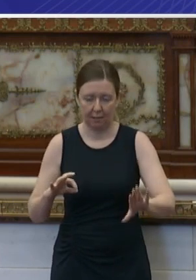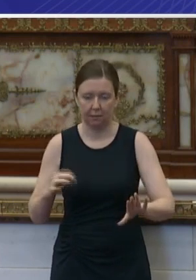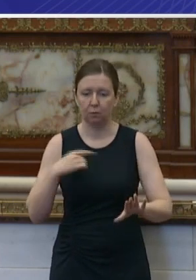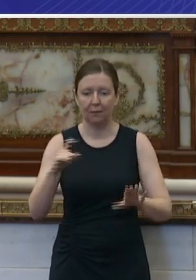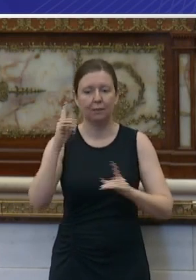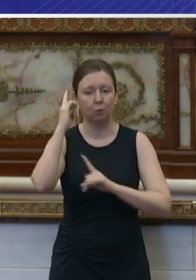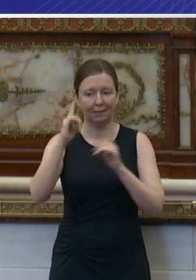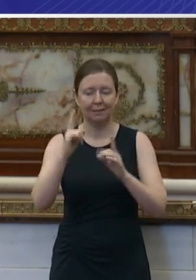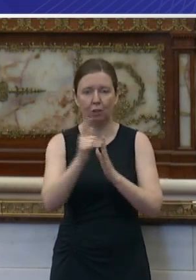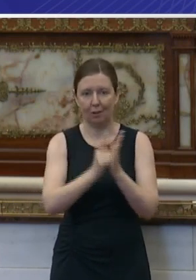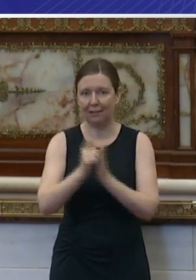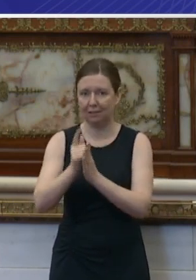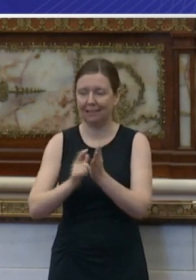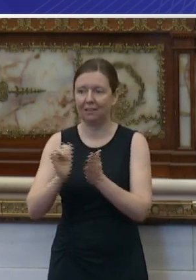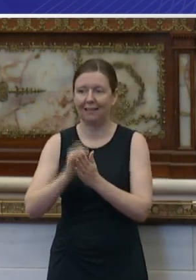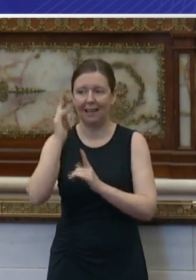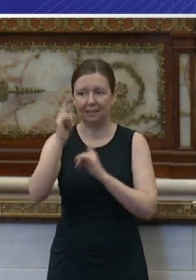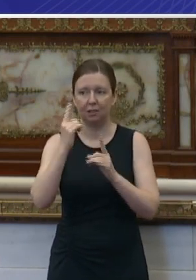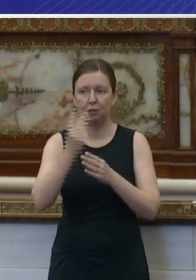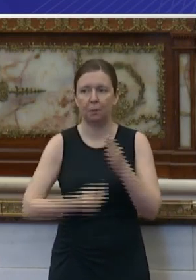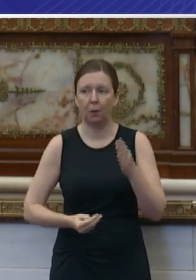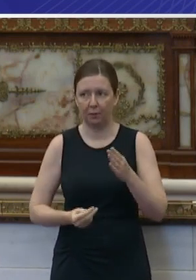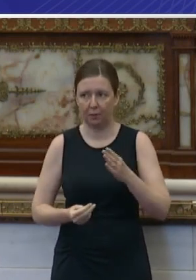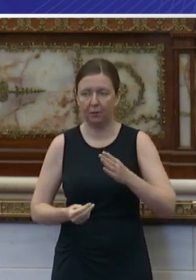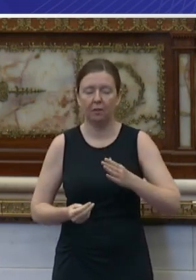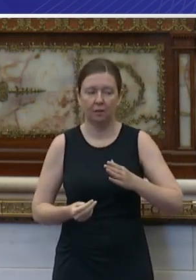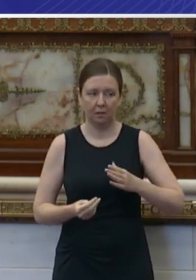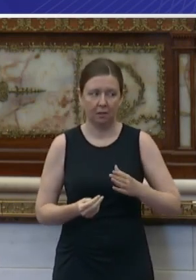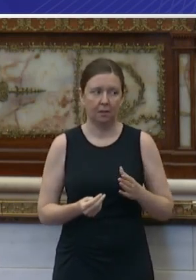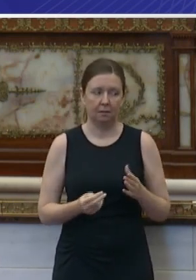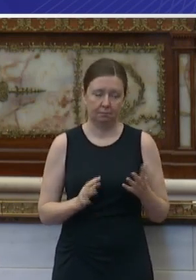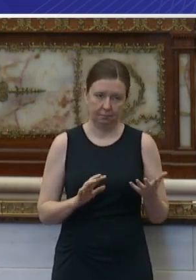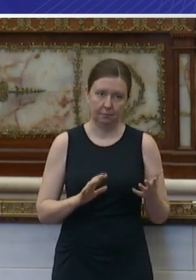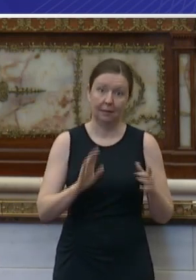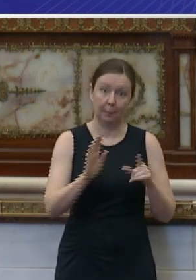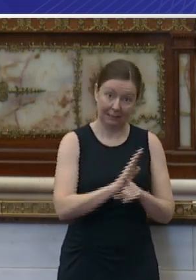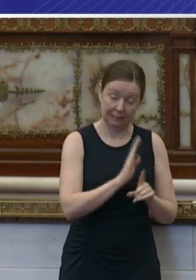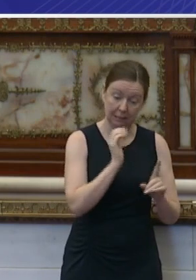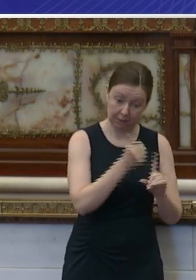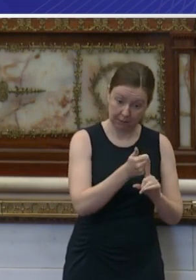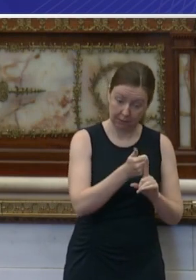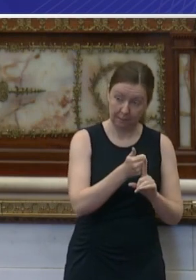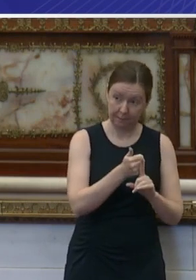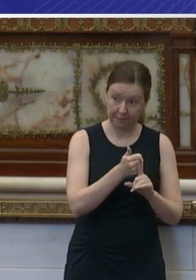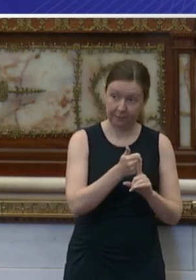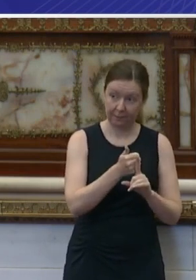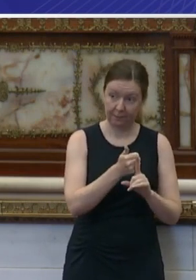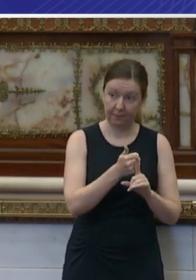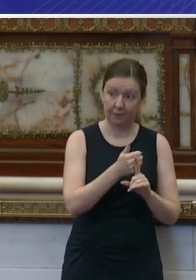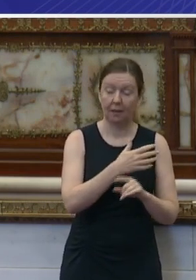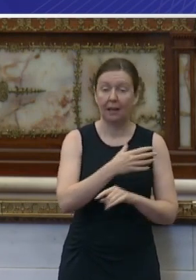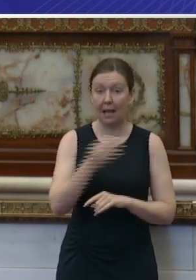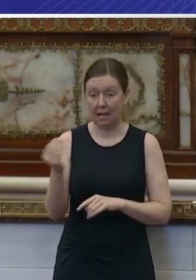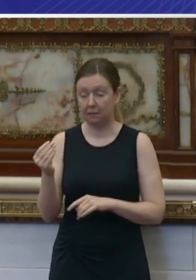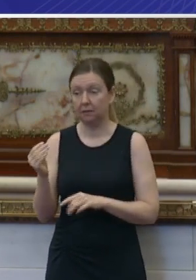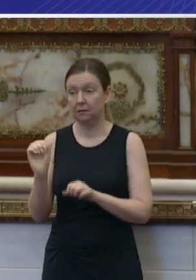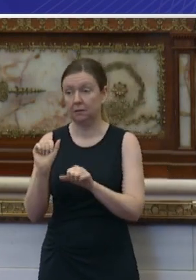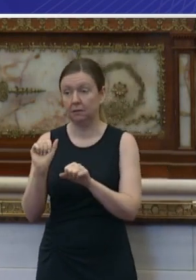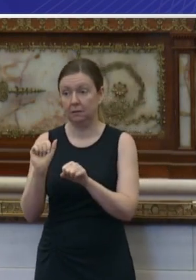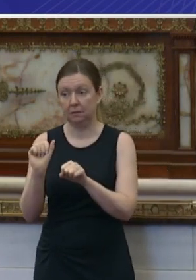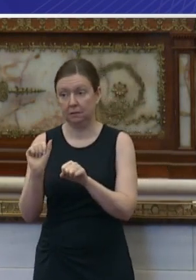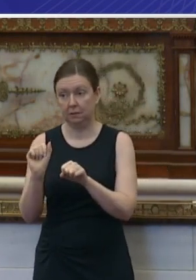consider legislation that considers both the business side of our society and